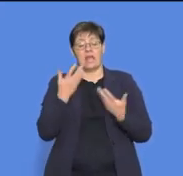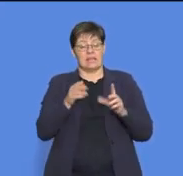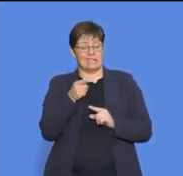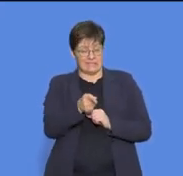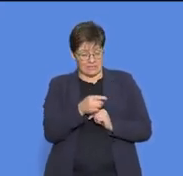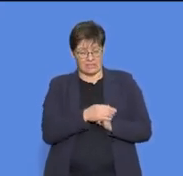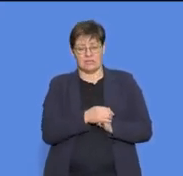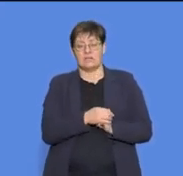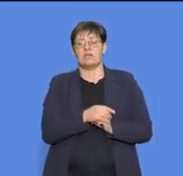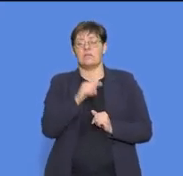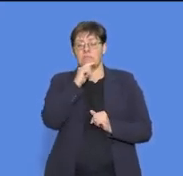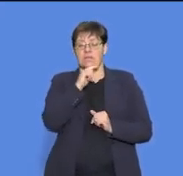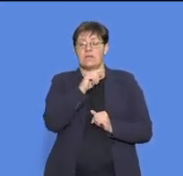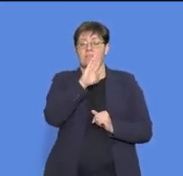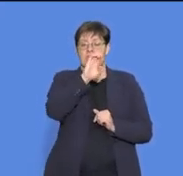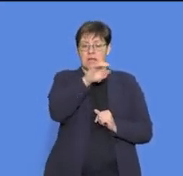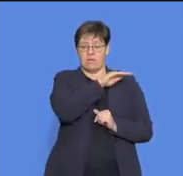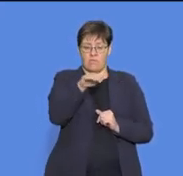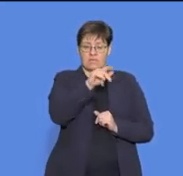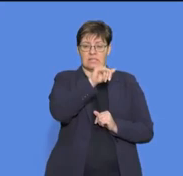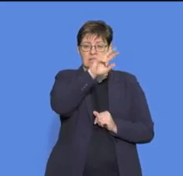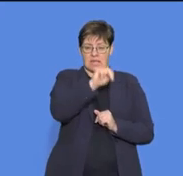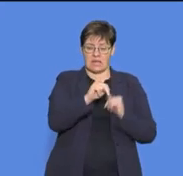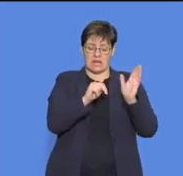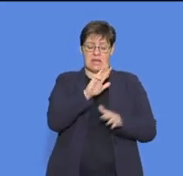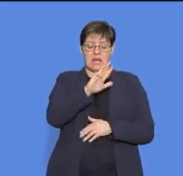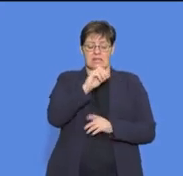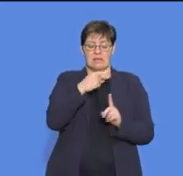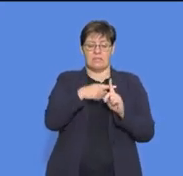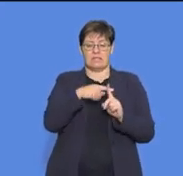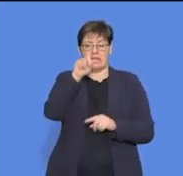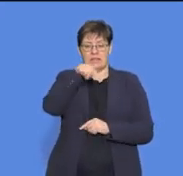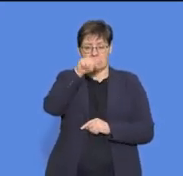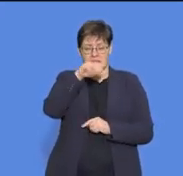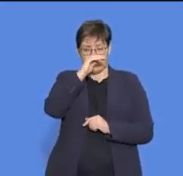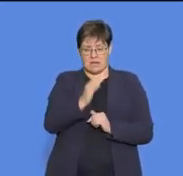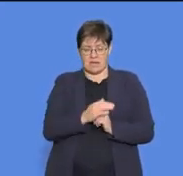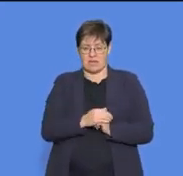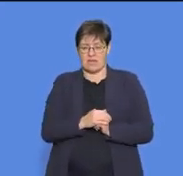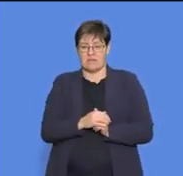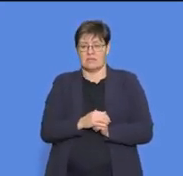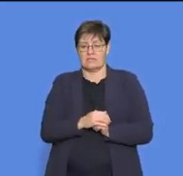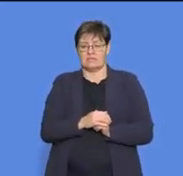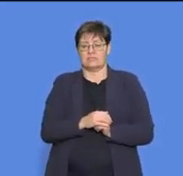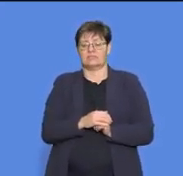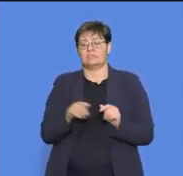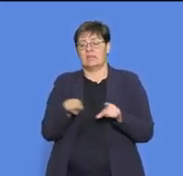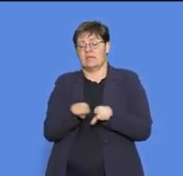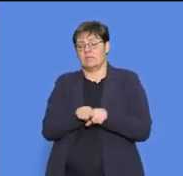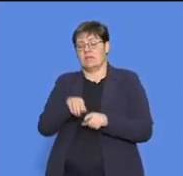find BE, and that's where we ended up. Okay, so we ended up there. BE is equal to sine of 90 plus